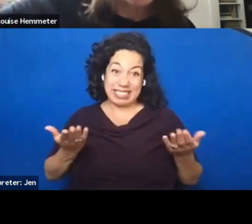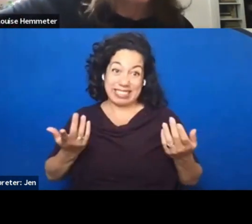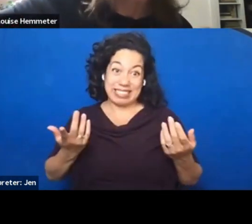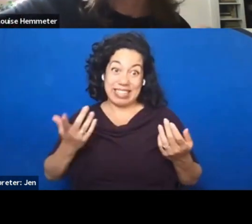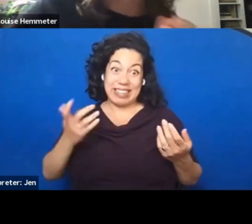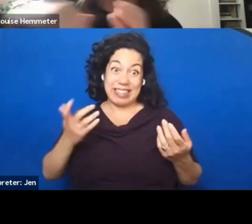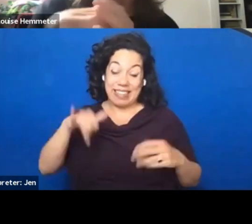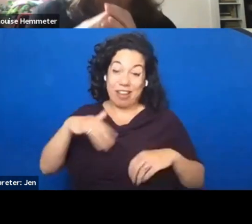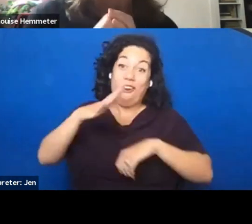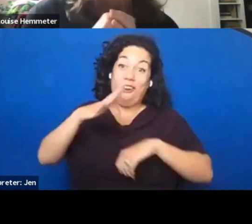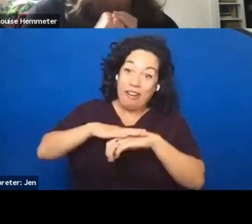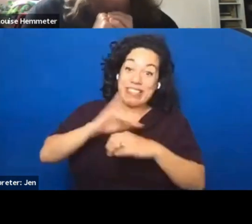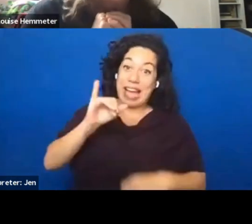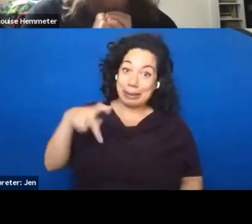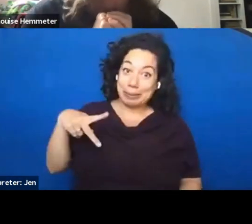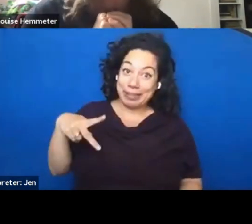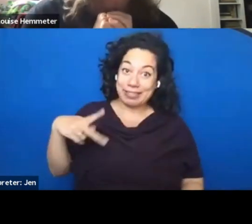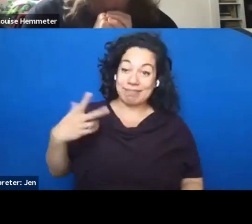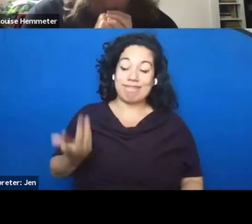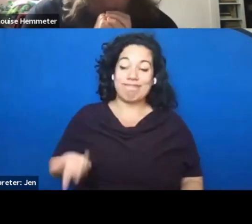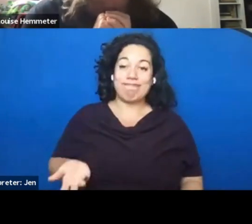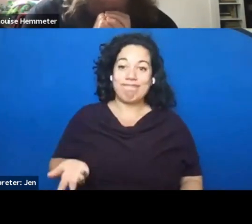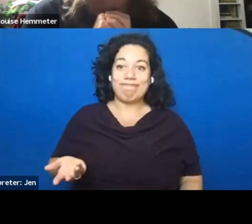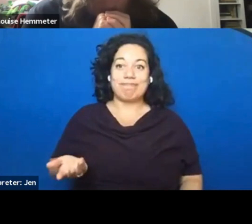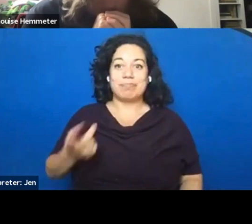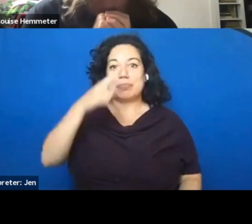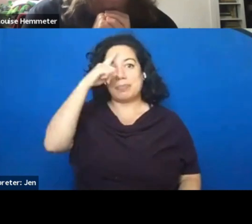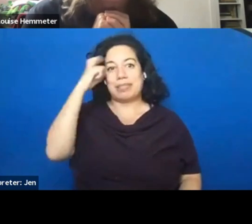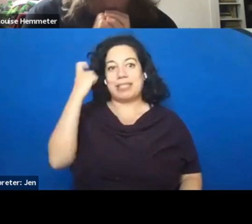their IEPs because of the